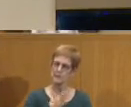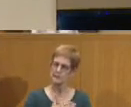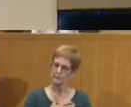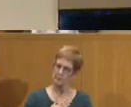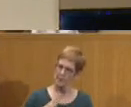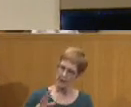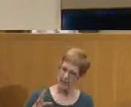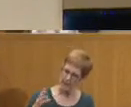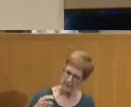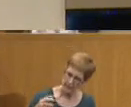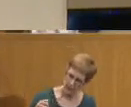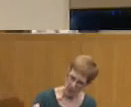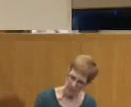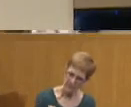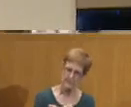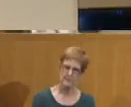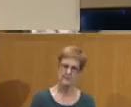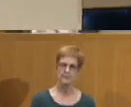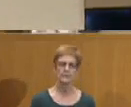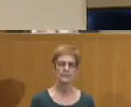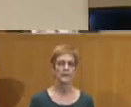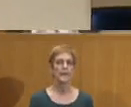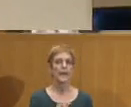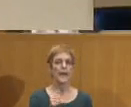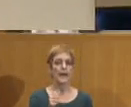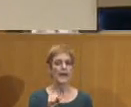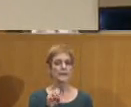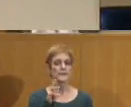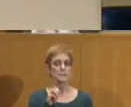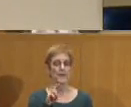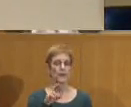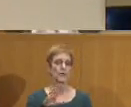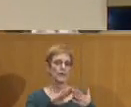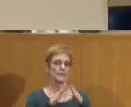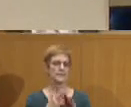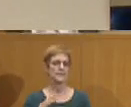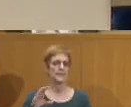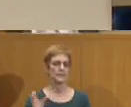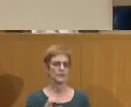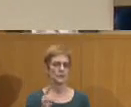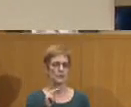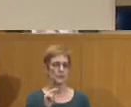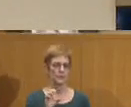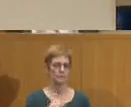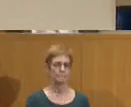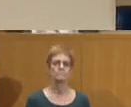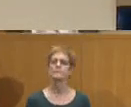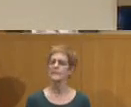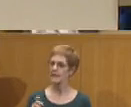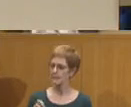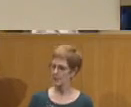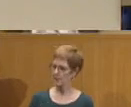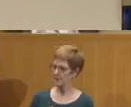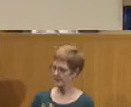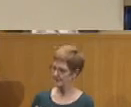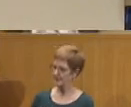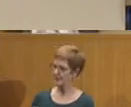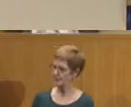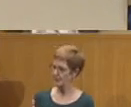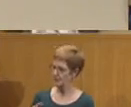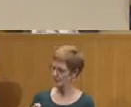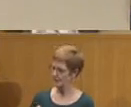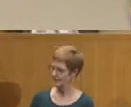the Constitution of the United States. That I will support the Constitution of the United States. That I will be faithful and bear true